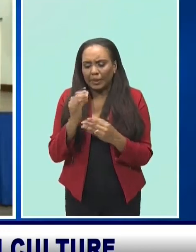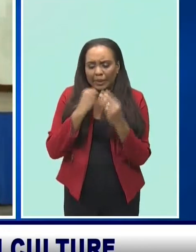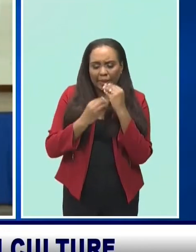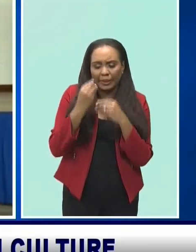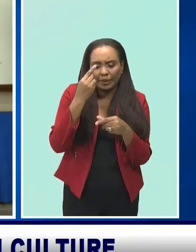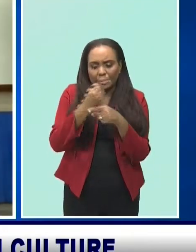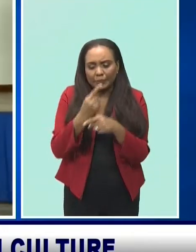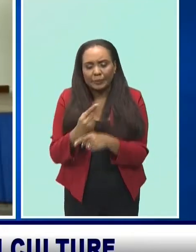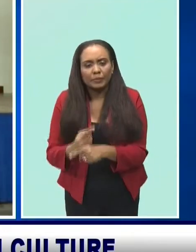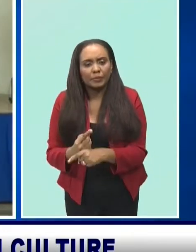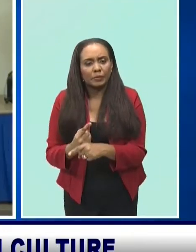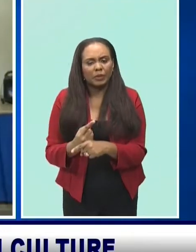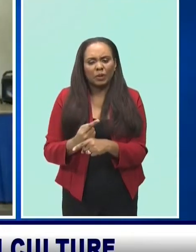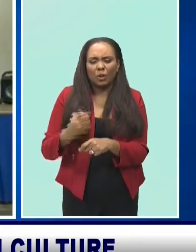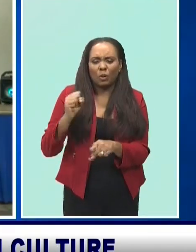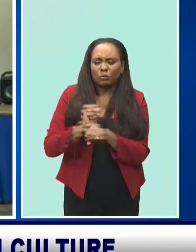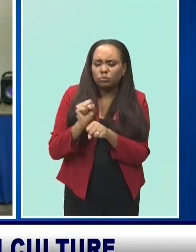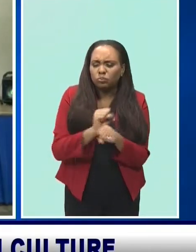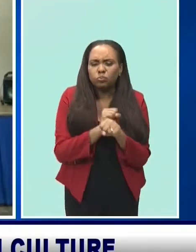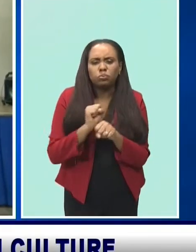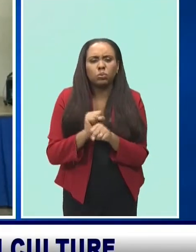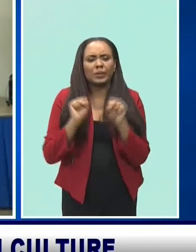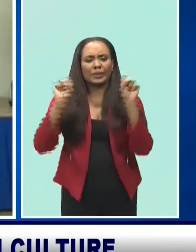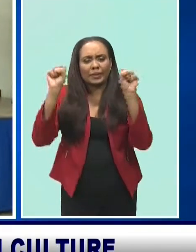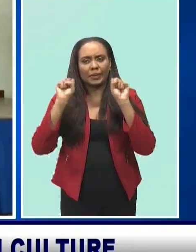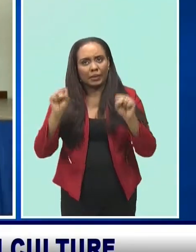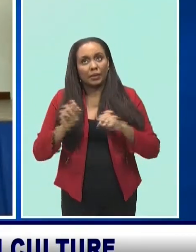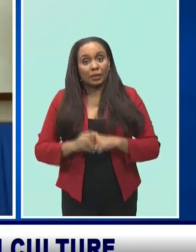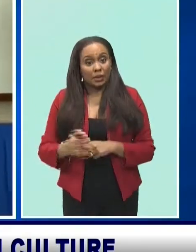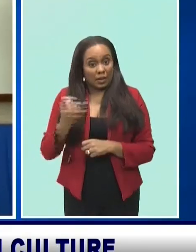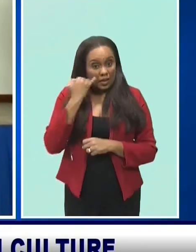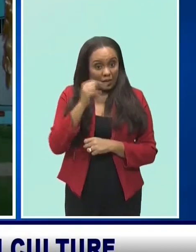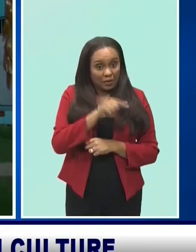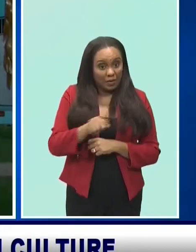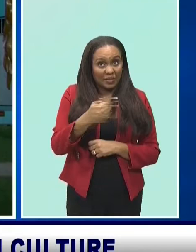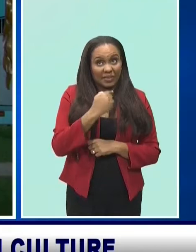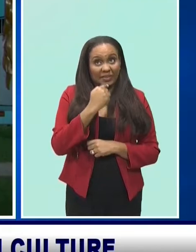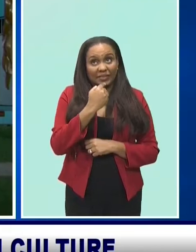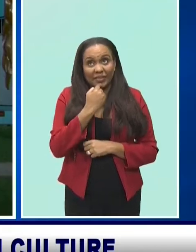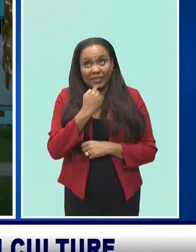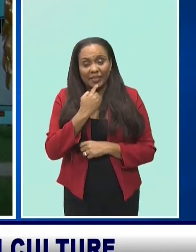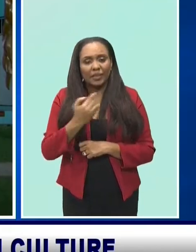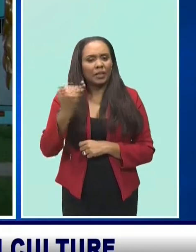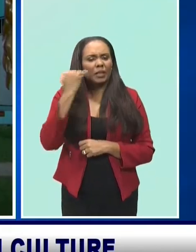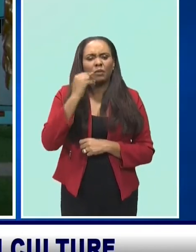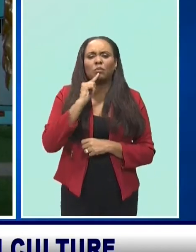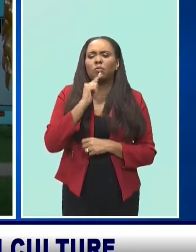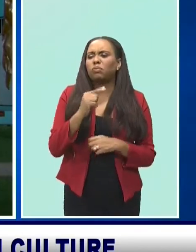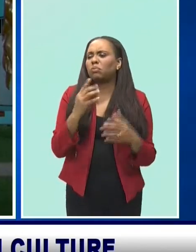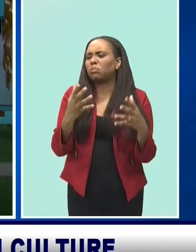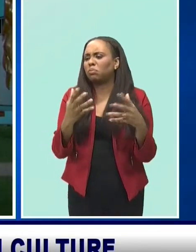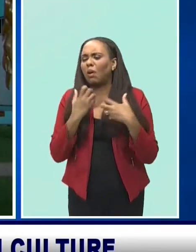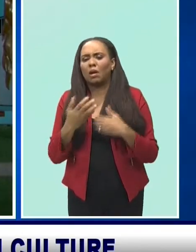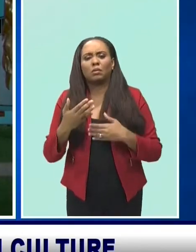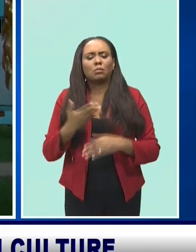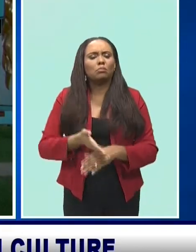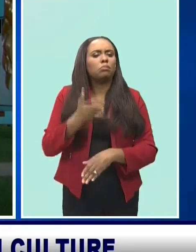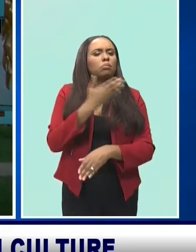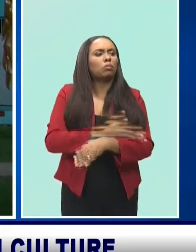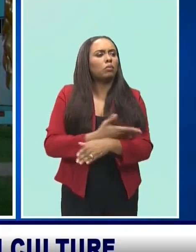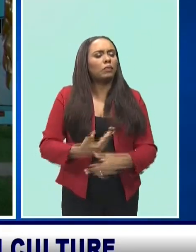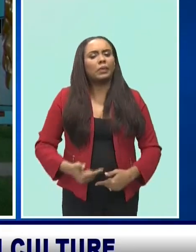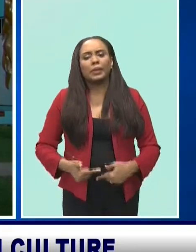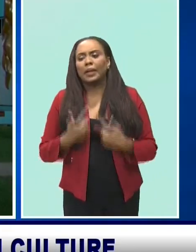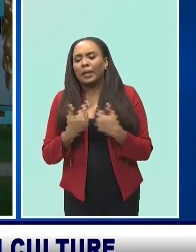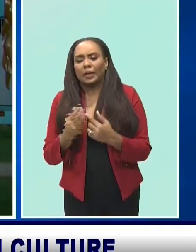achieve the results you want. If you are serious, if you're committed to yourself, if you're really about enhancing your lifestyle